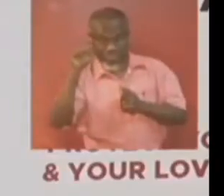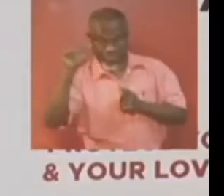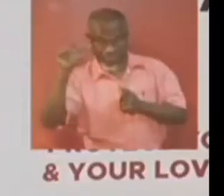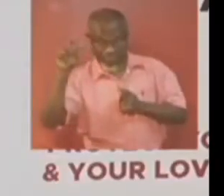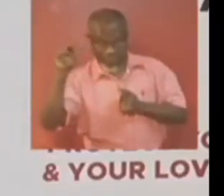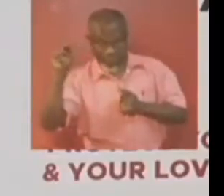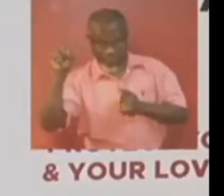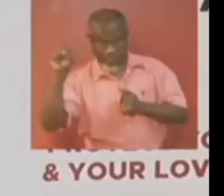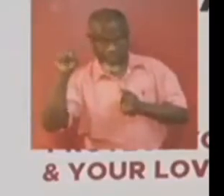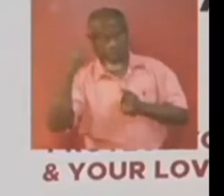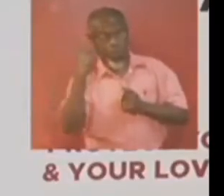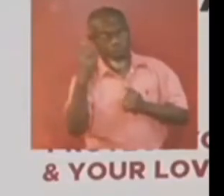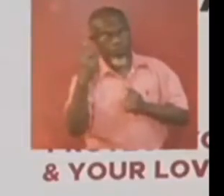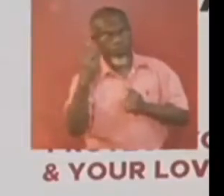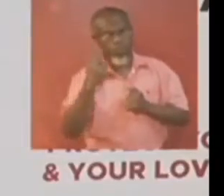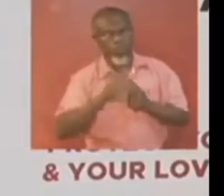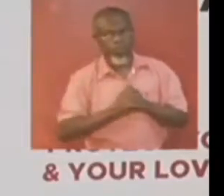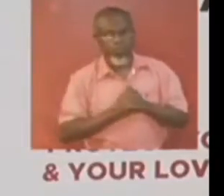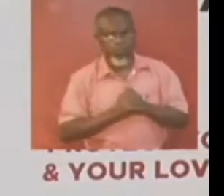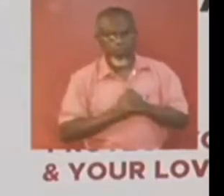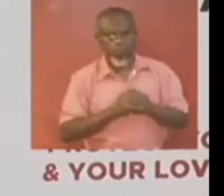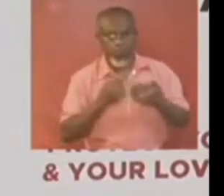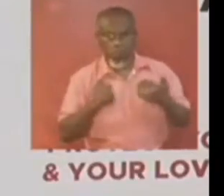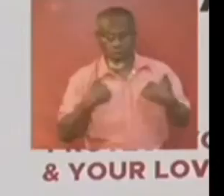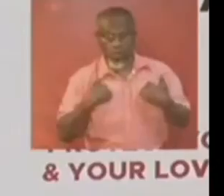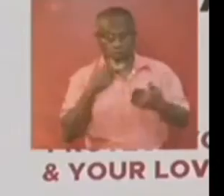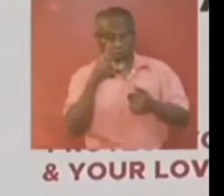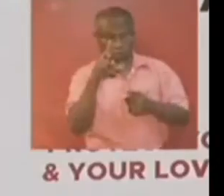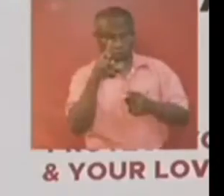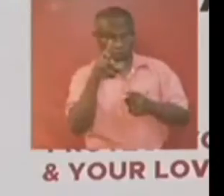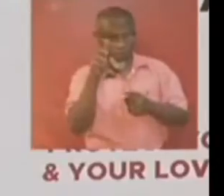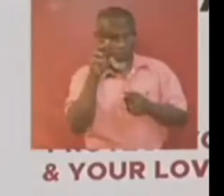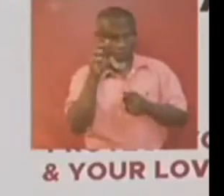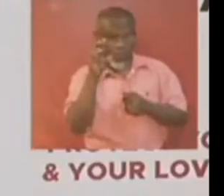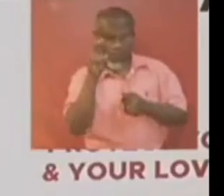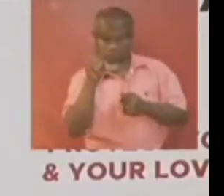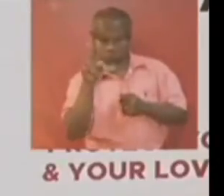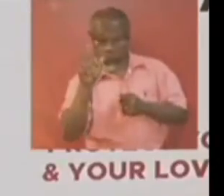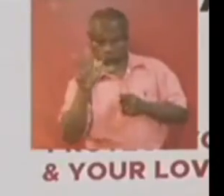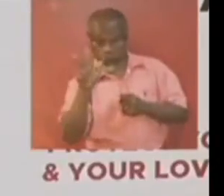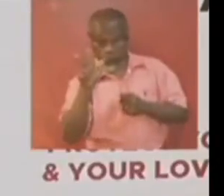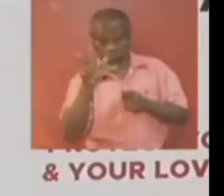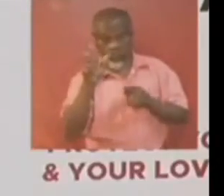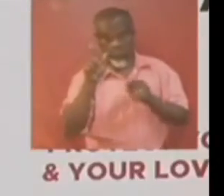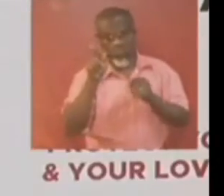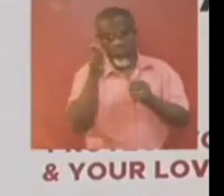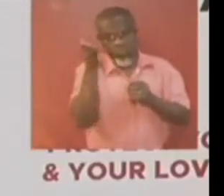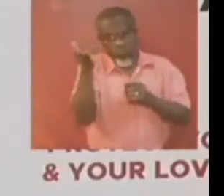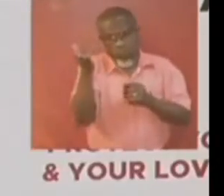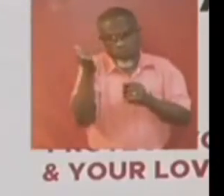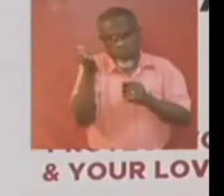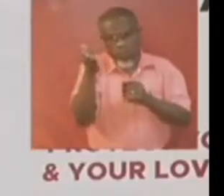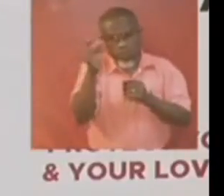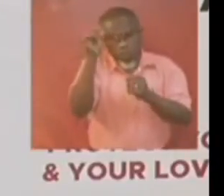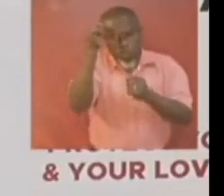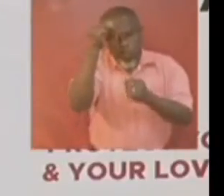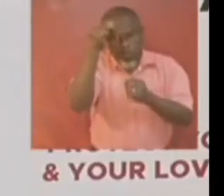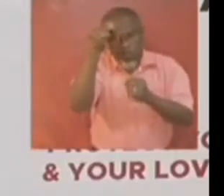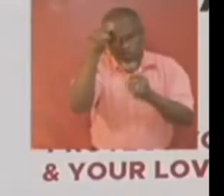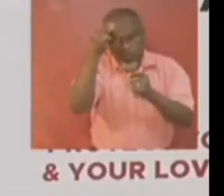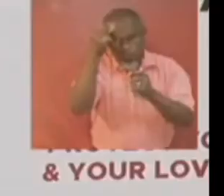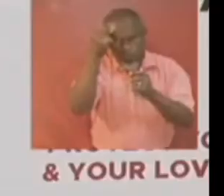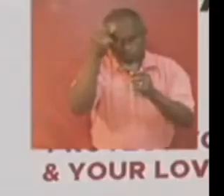have 123 persons who are in state or state-supervised quarantine